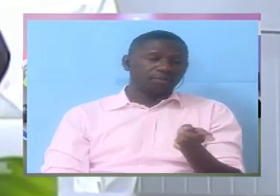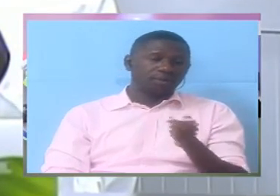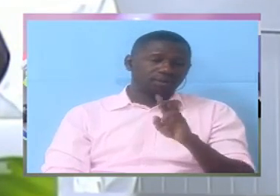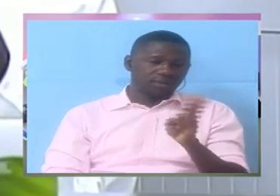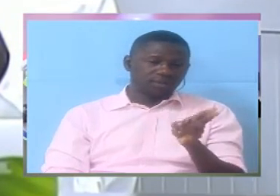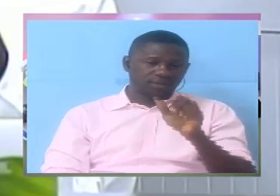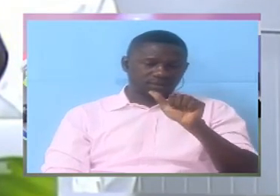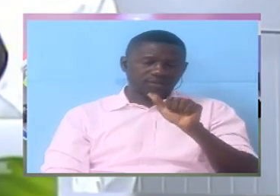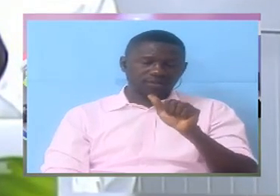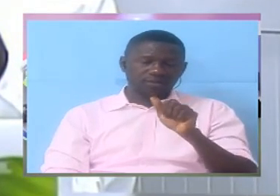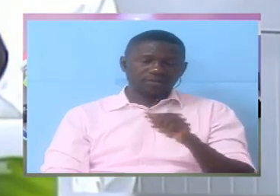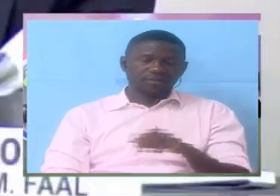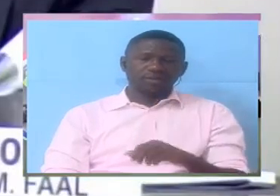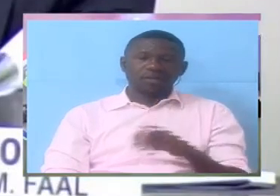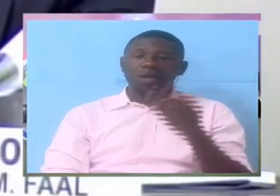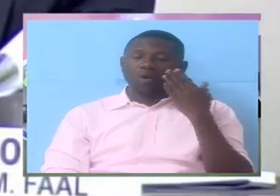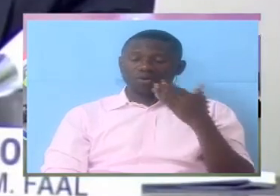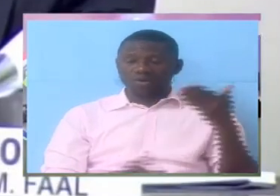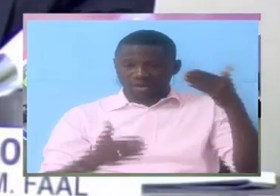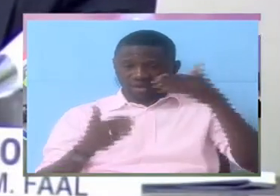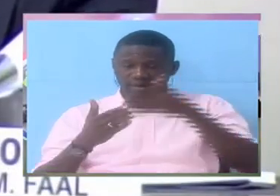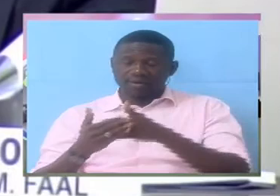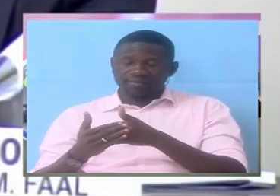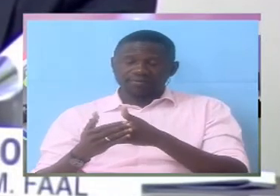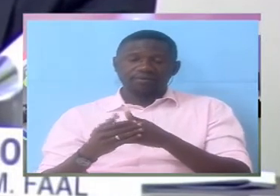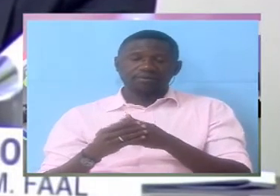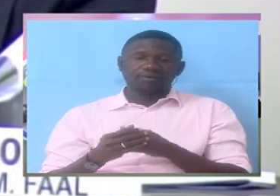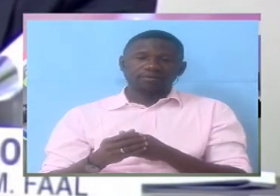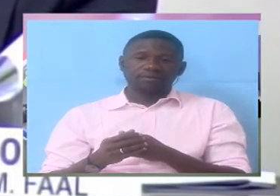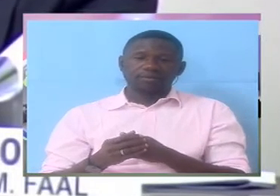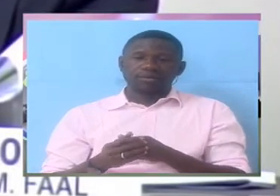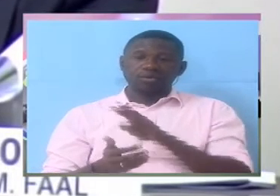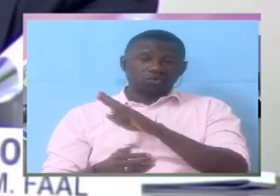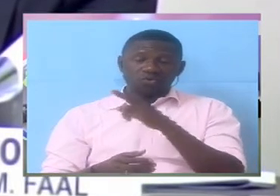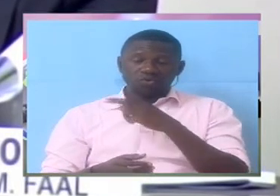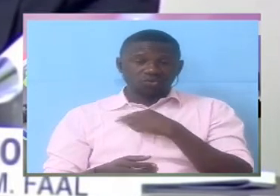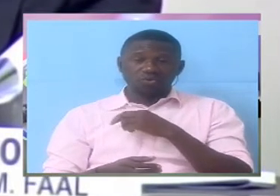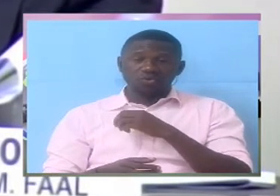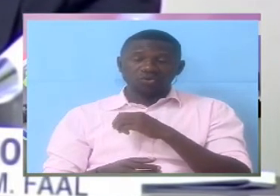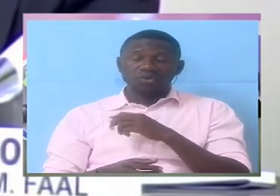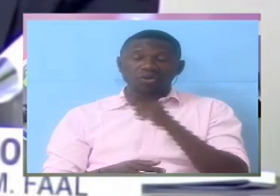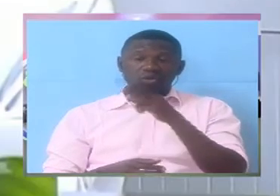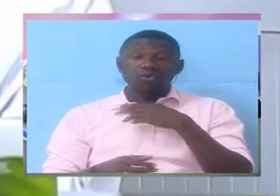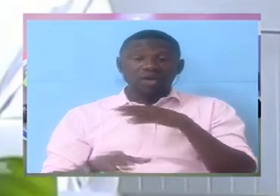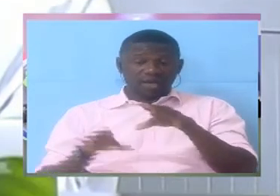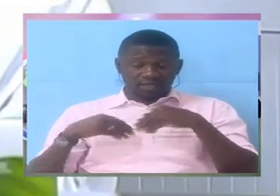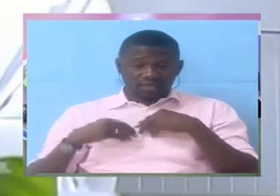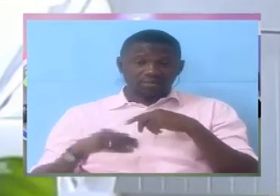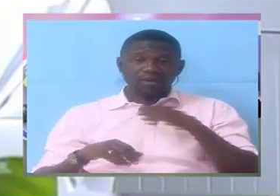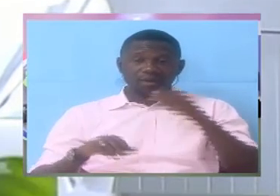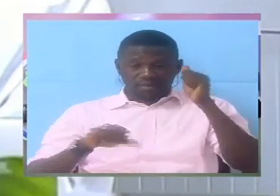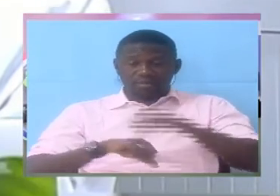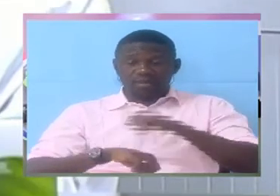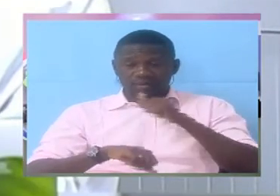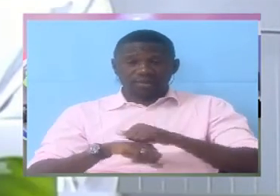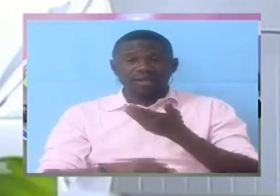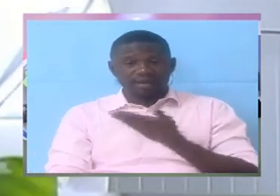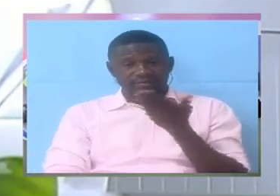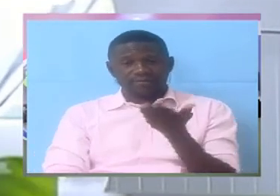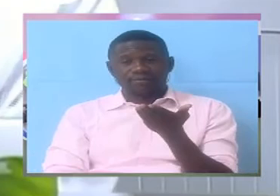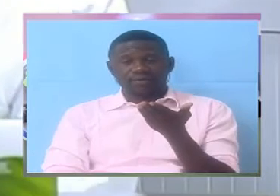Arrival. Rafutata. So you do not deny torture, beating him. But between imaso so de kafu ko ya lipale.